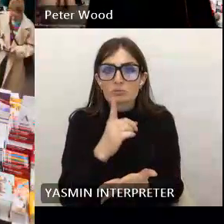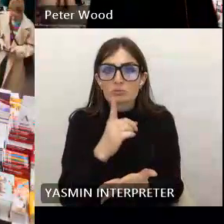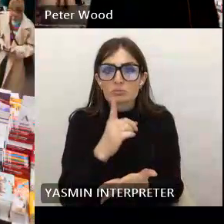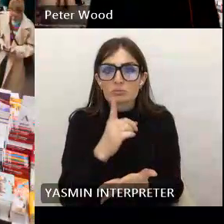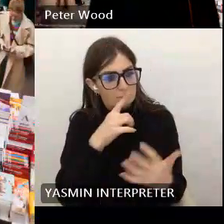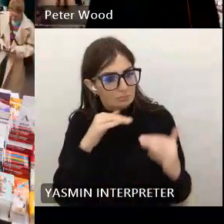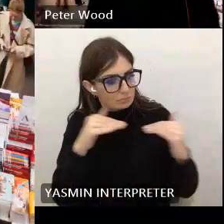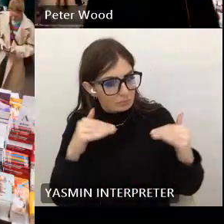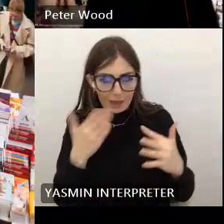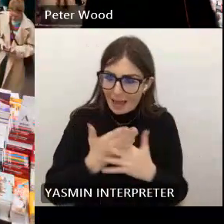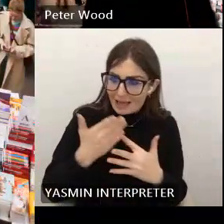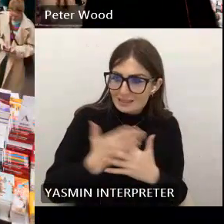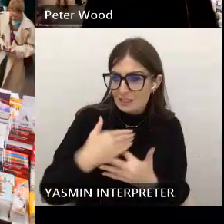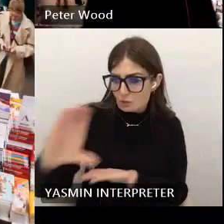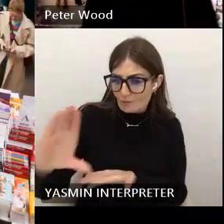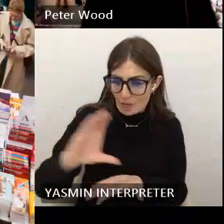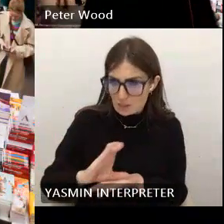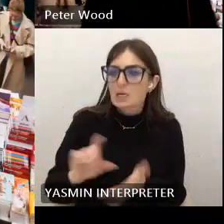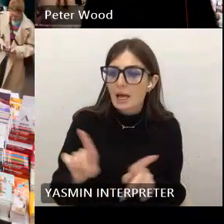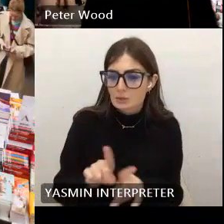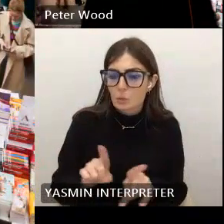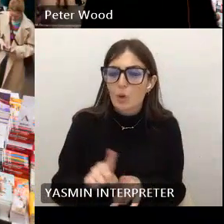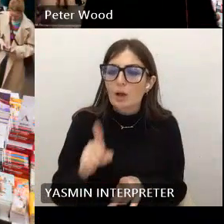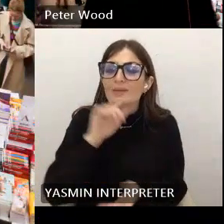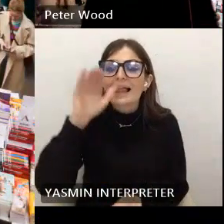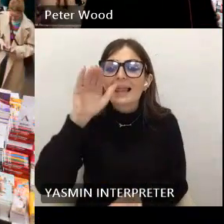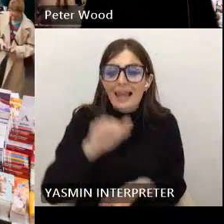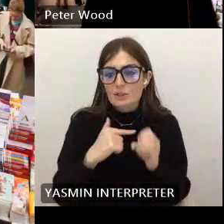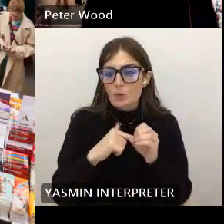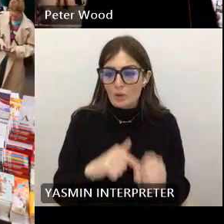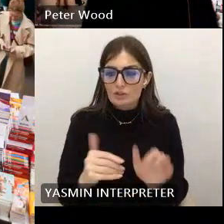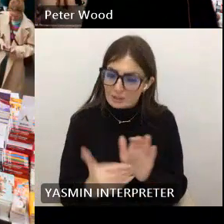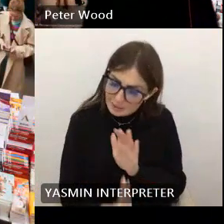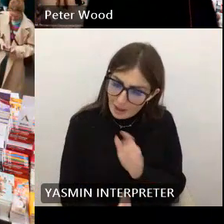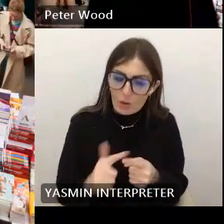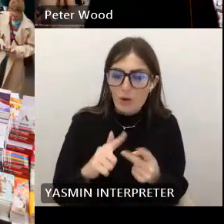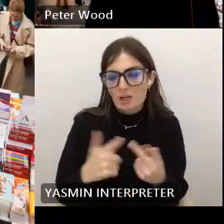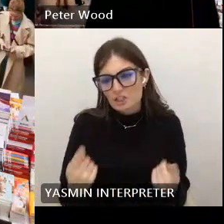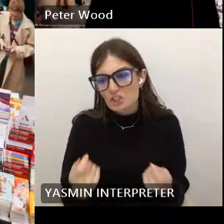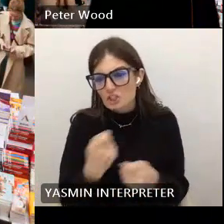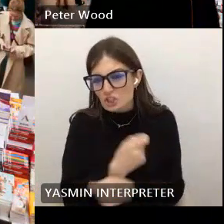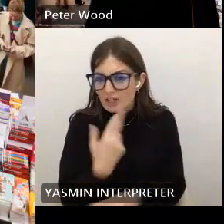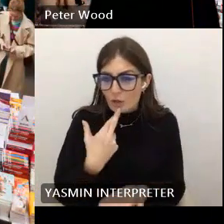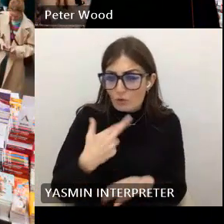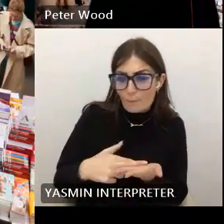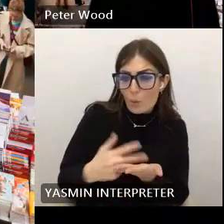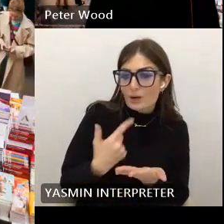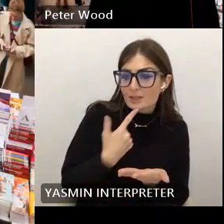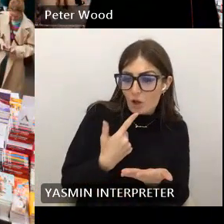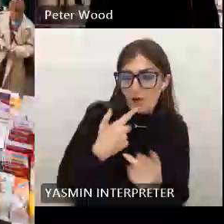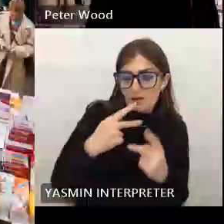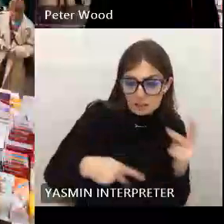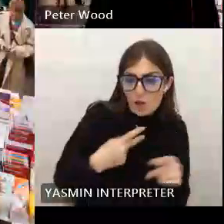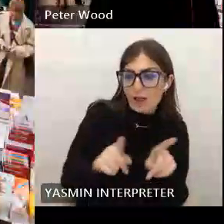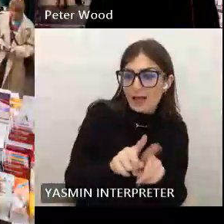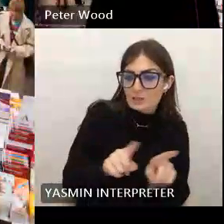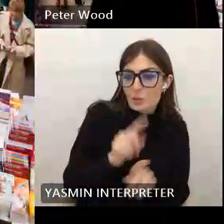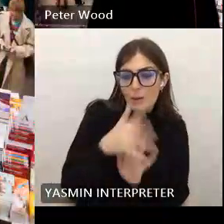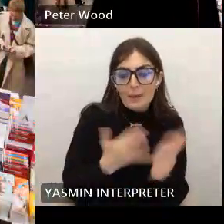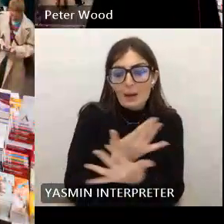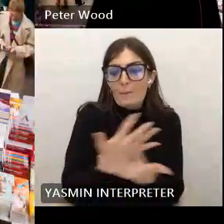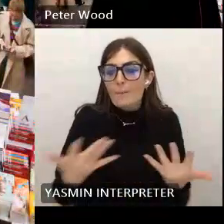funding. We've cut down the number of questions. We've changed the reporting cycles. So those on